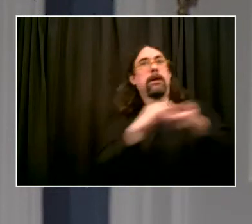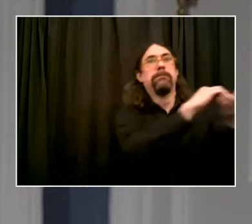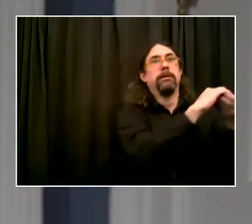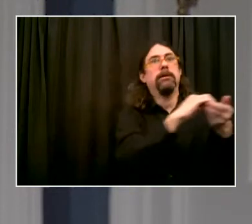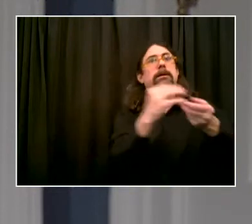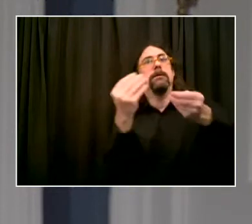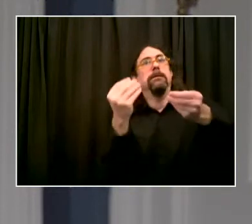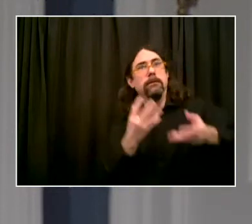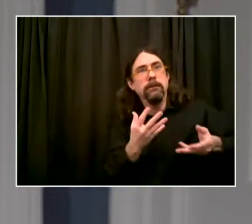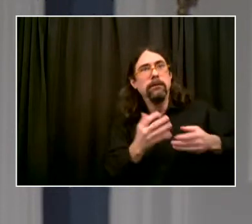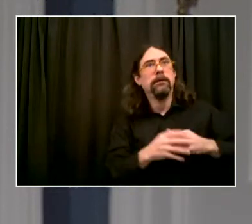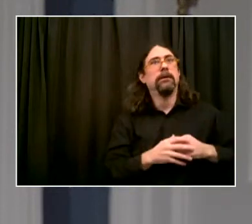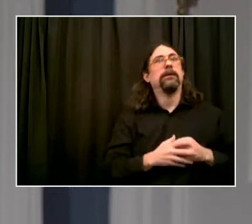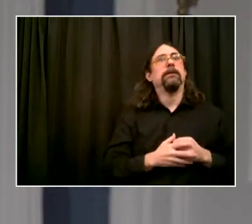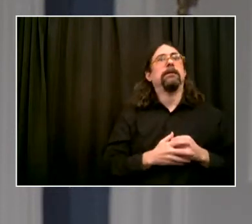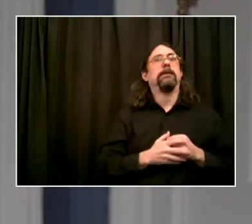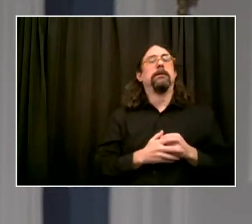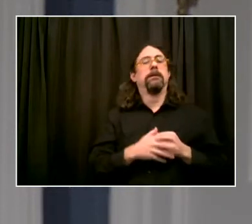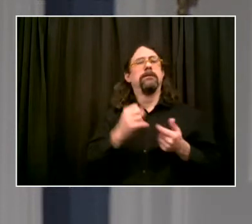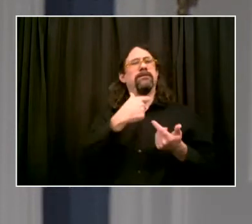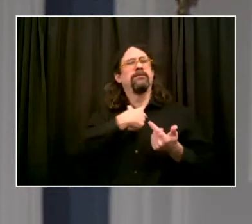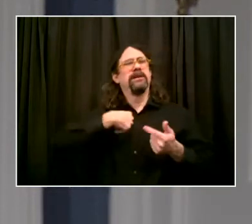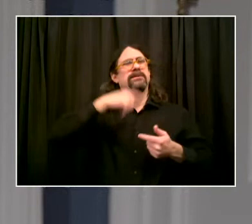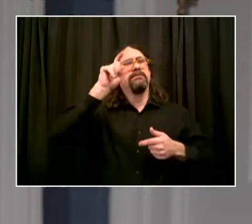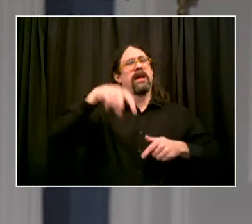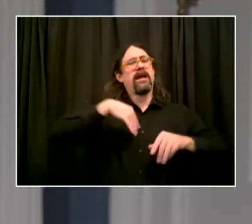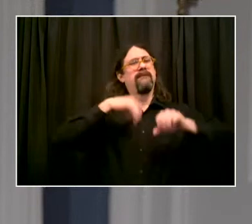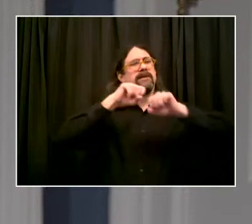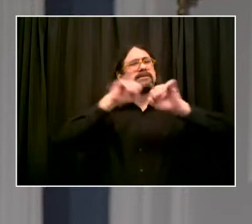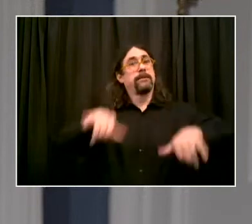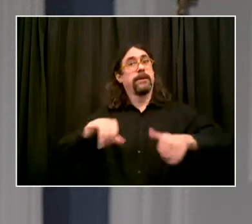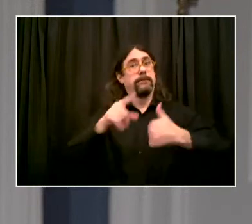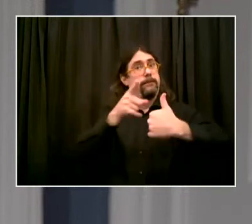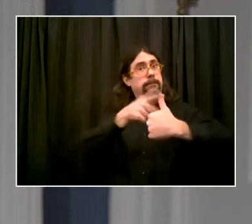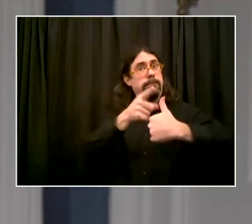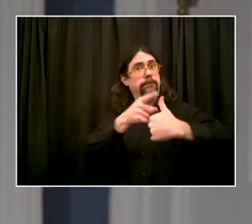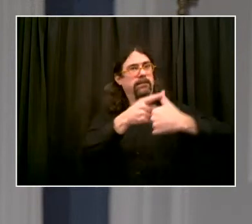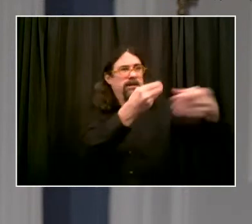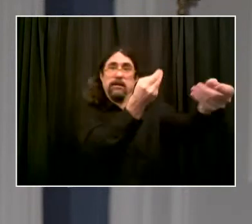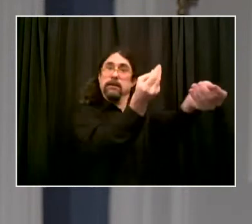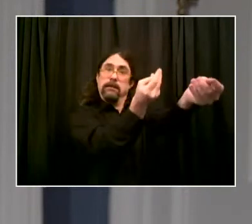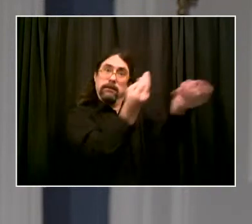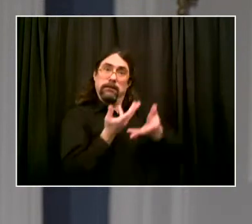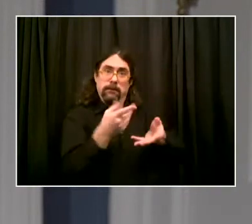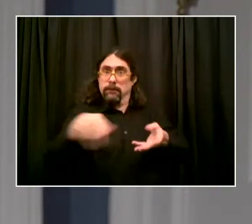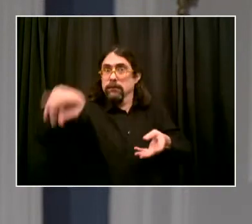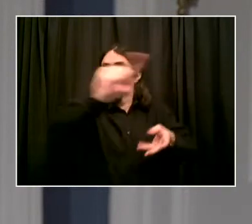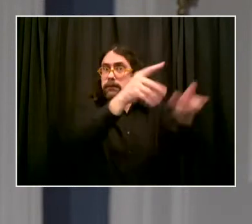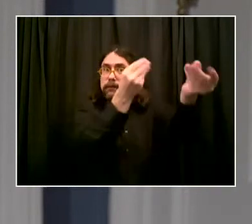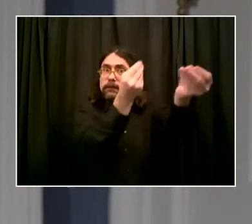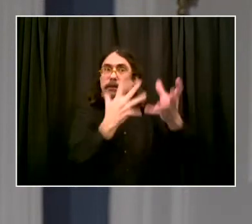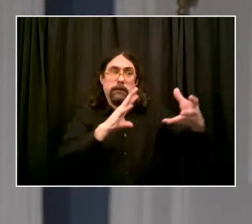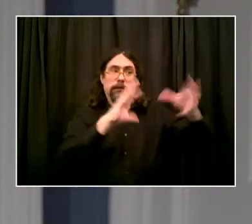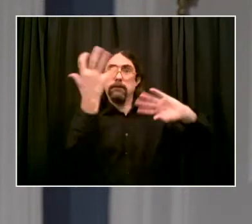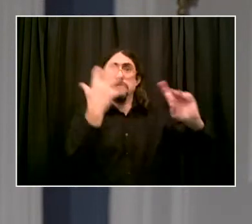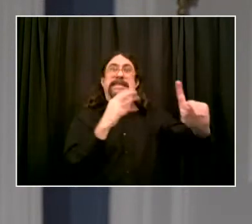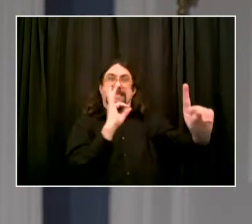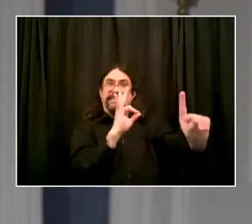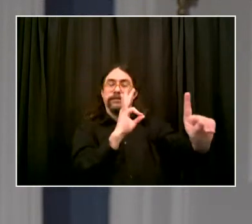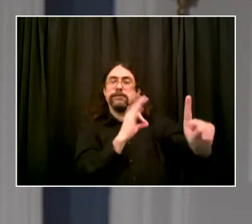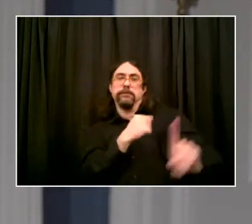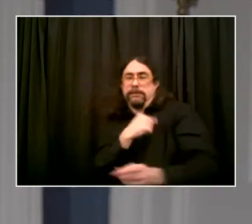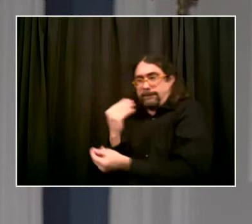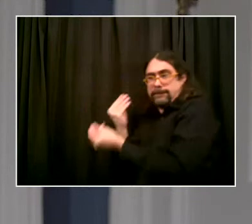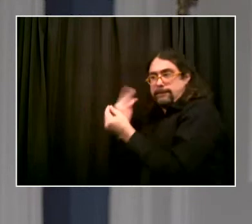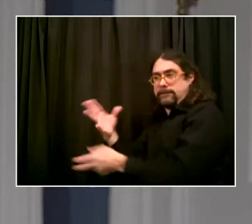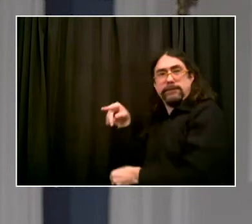around the city, like bridges. Later this afternoon, you're going to see us issue a hazardous travel advisory. This is going to